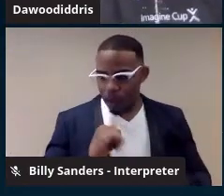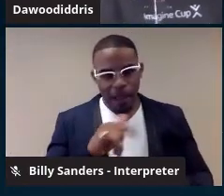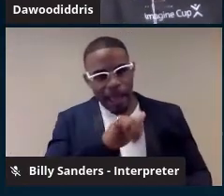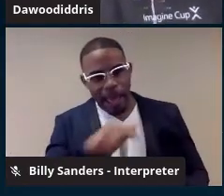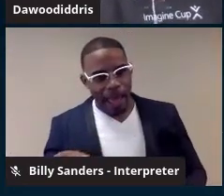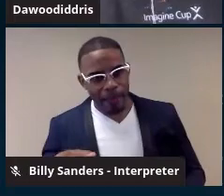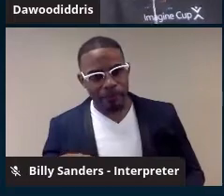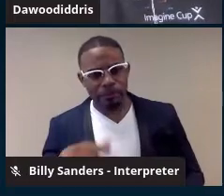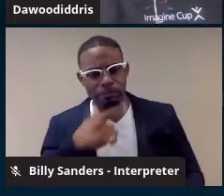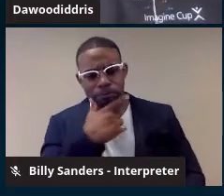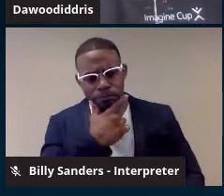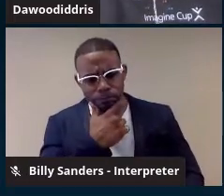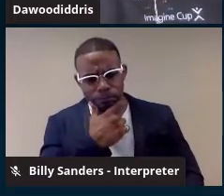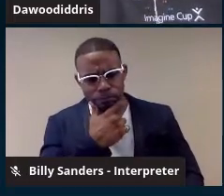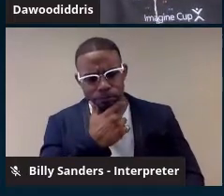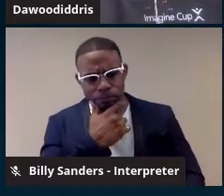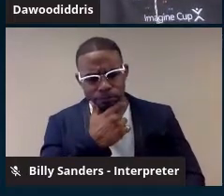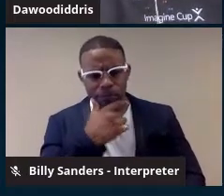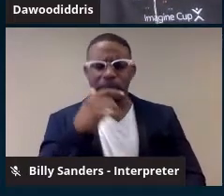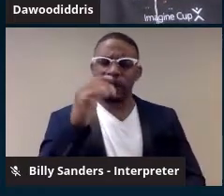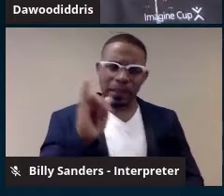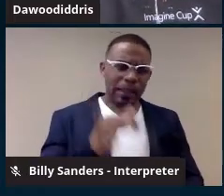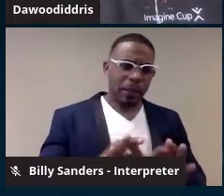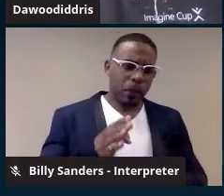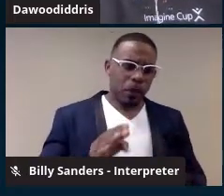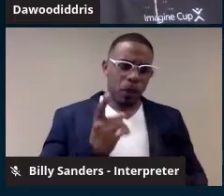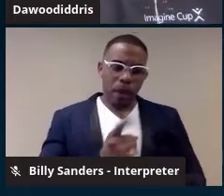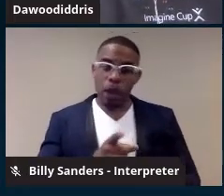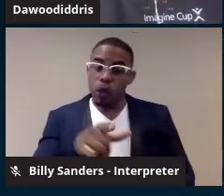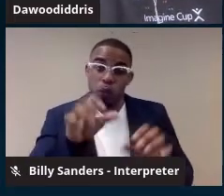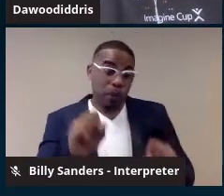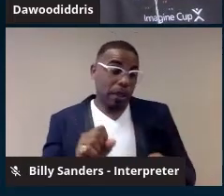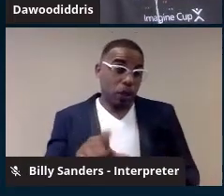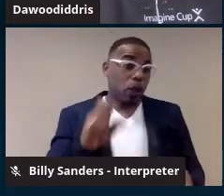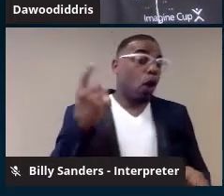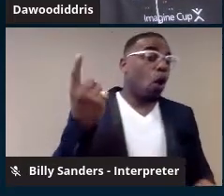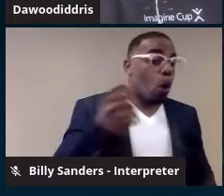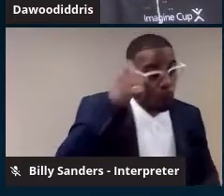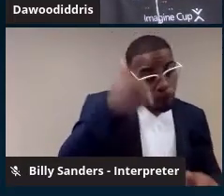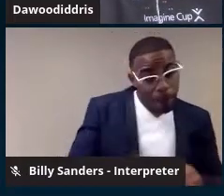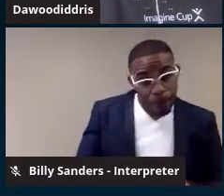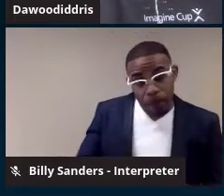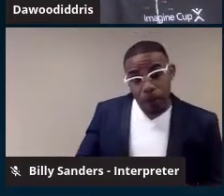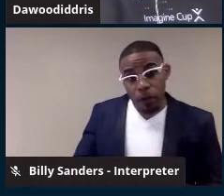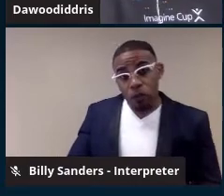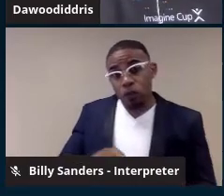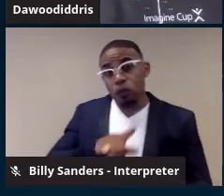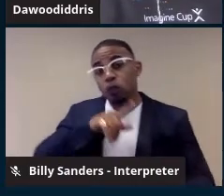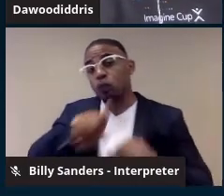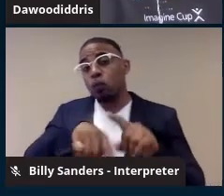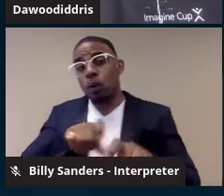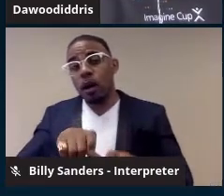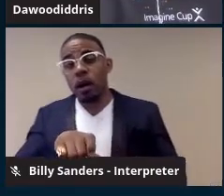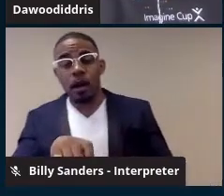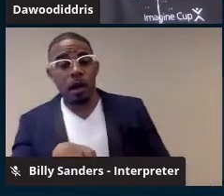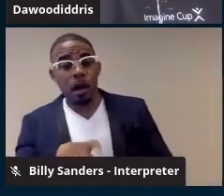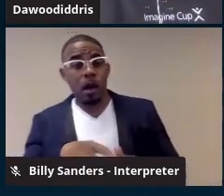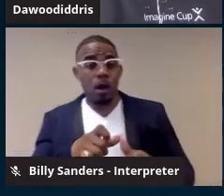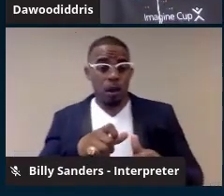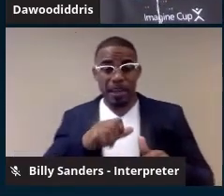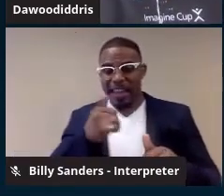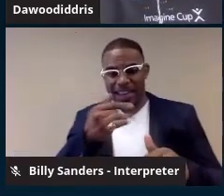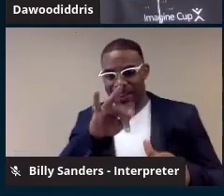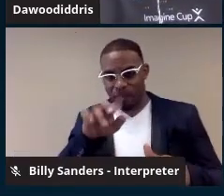application? So this is a good lesson, right? That you should always remember to require, the files that you are creating within